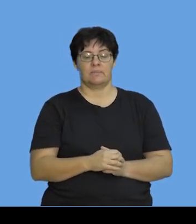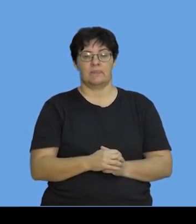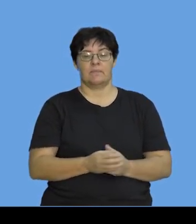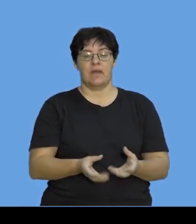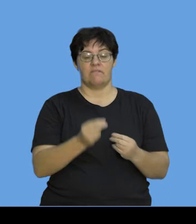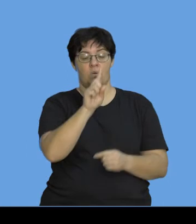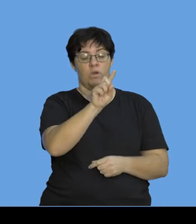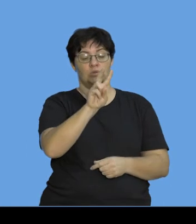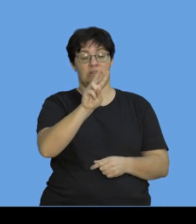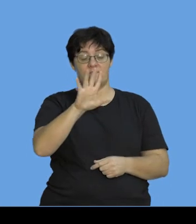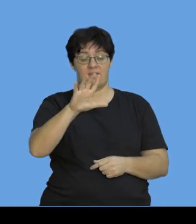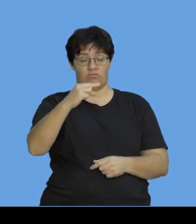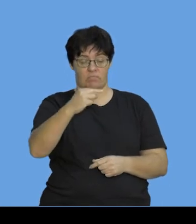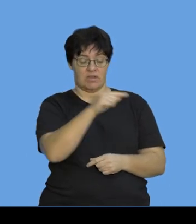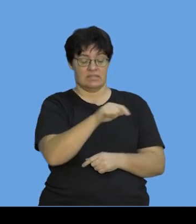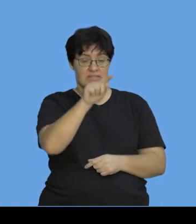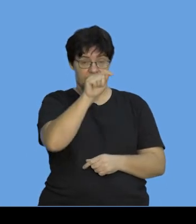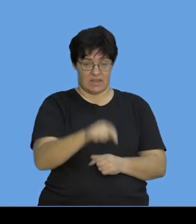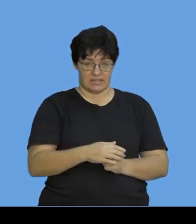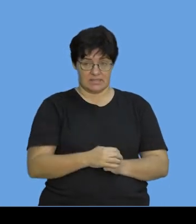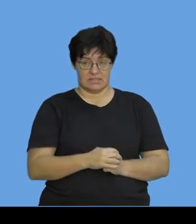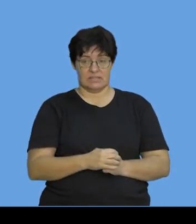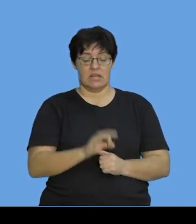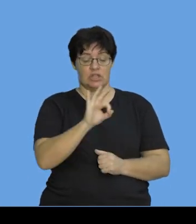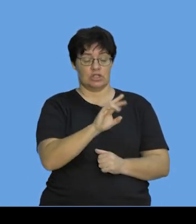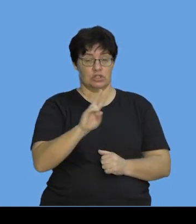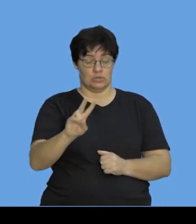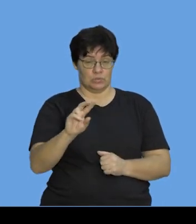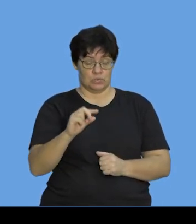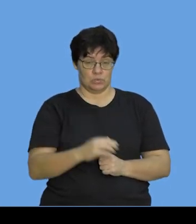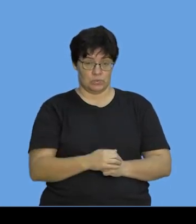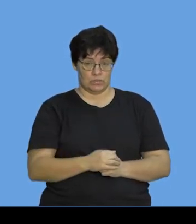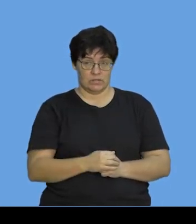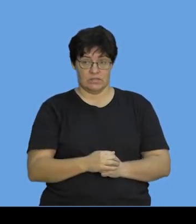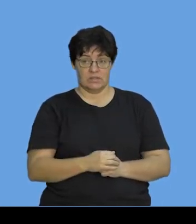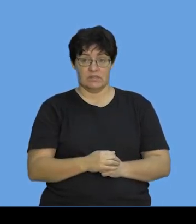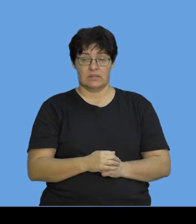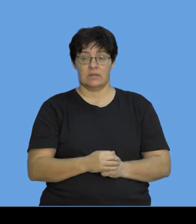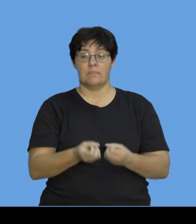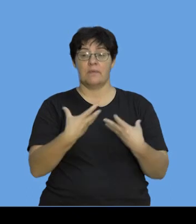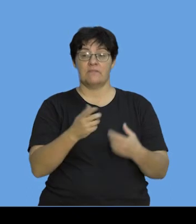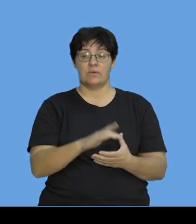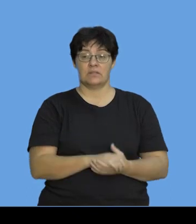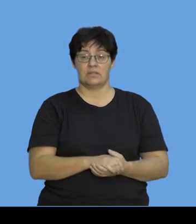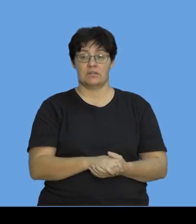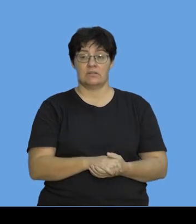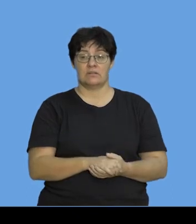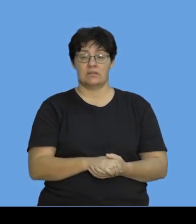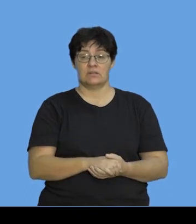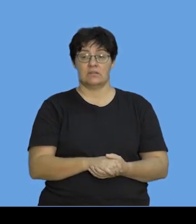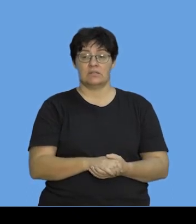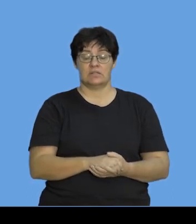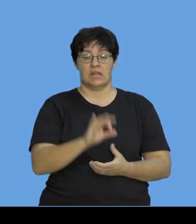grams divided by 32 grams per mole. This gives us that as a decimal fraction is